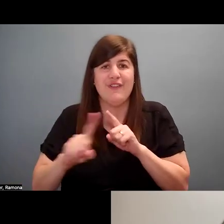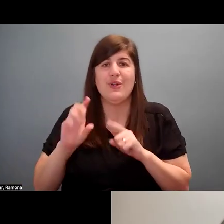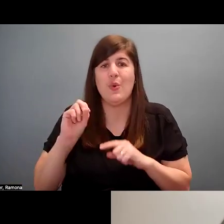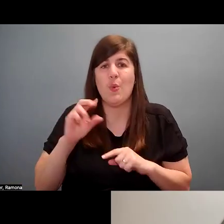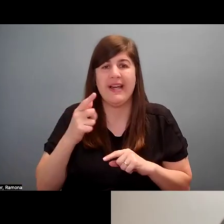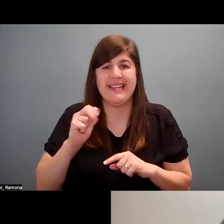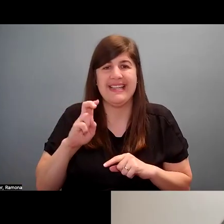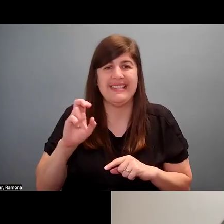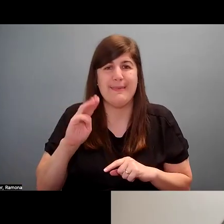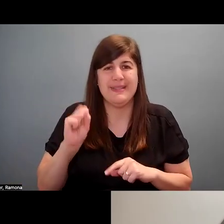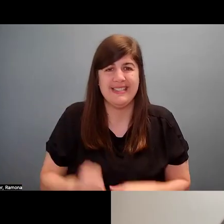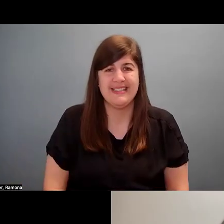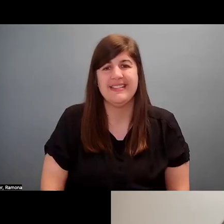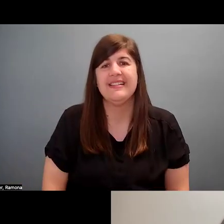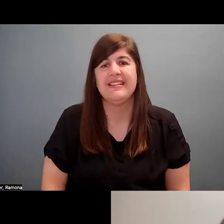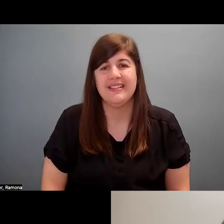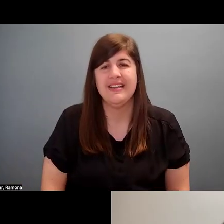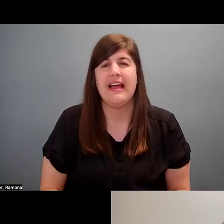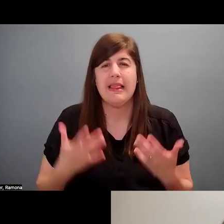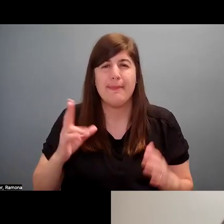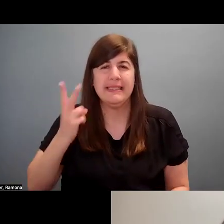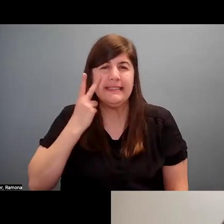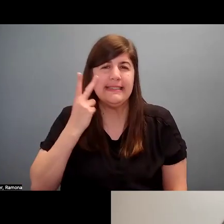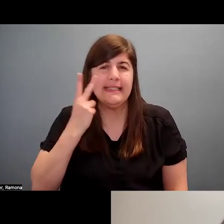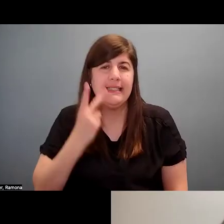cool. Um, let's see.